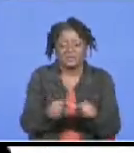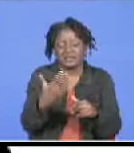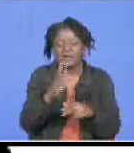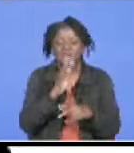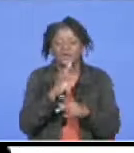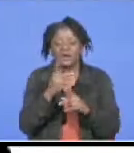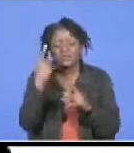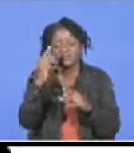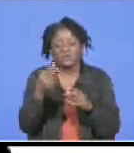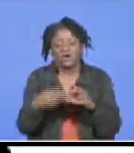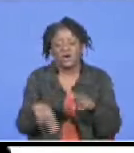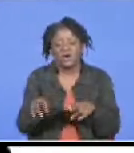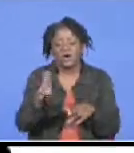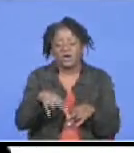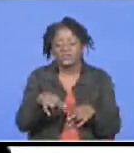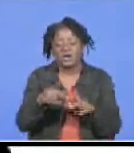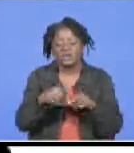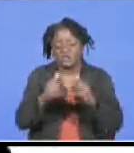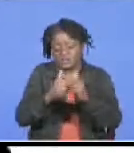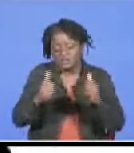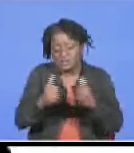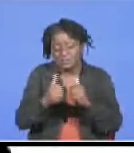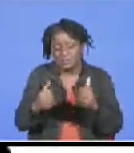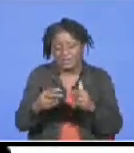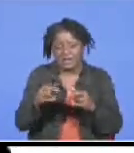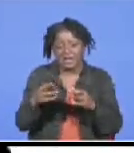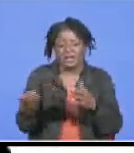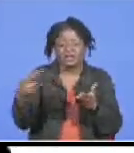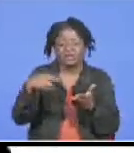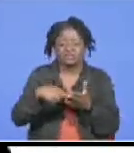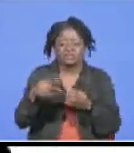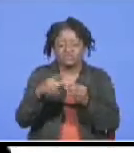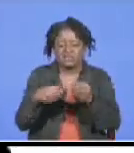to separate and recycle it.